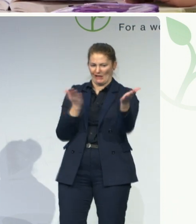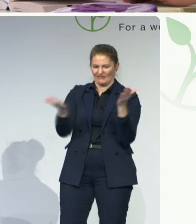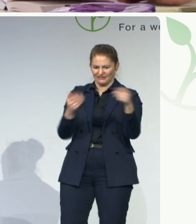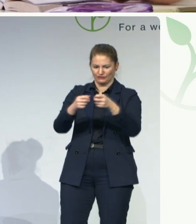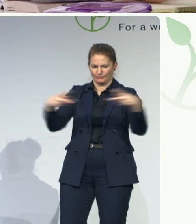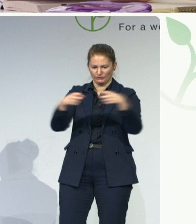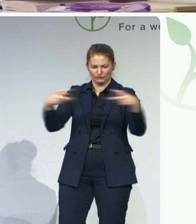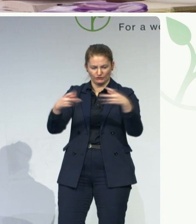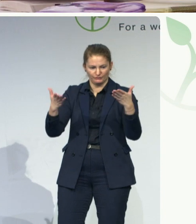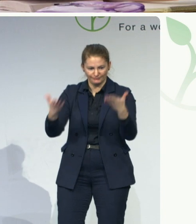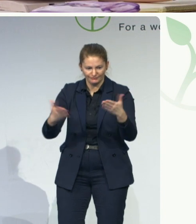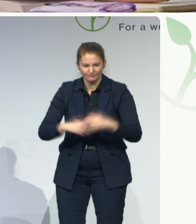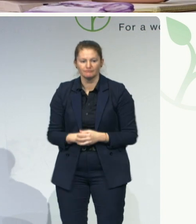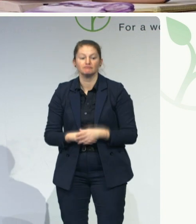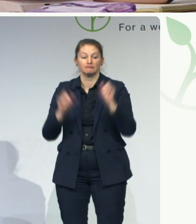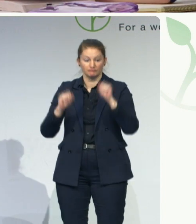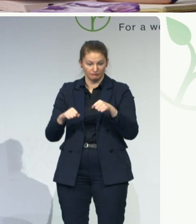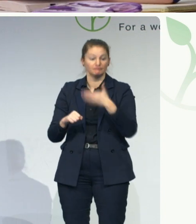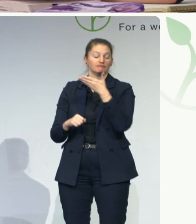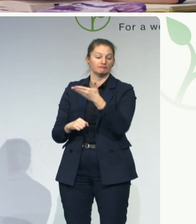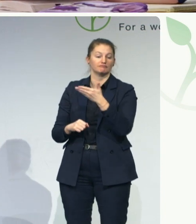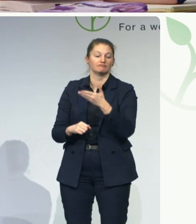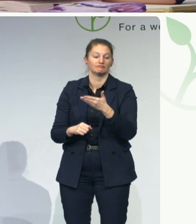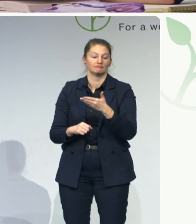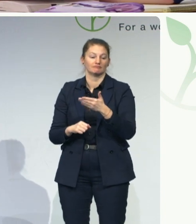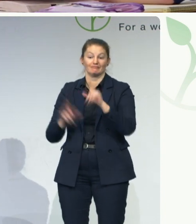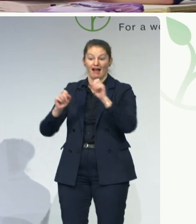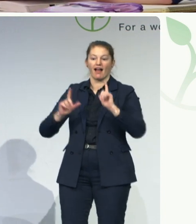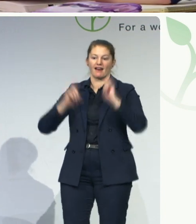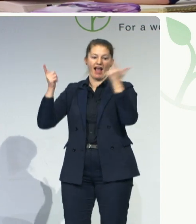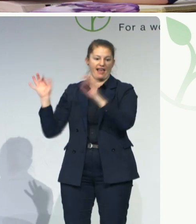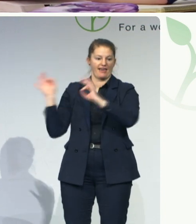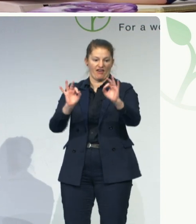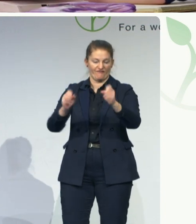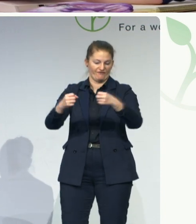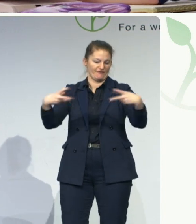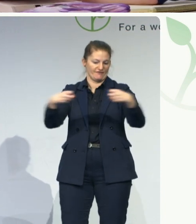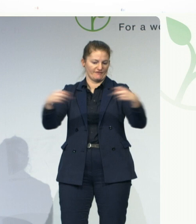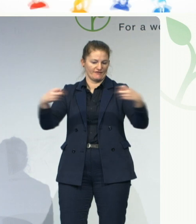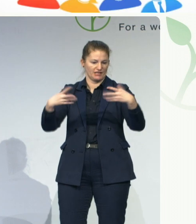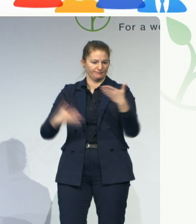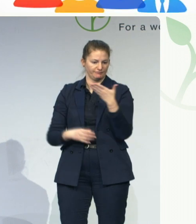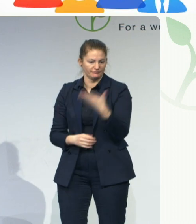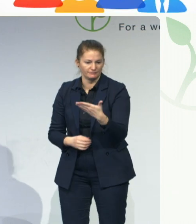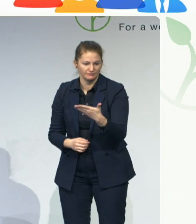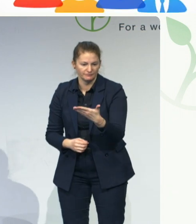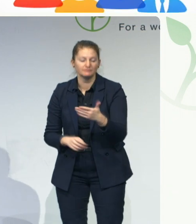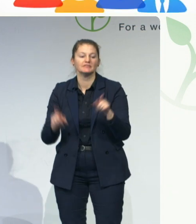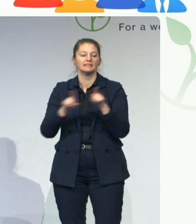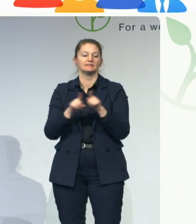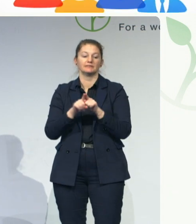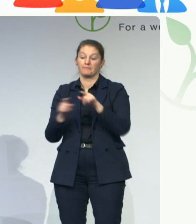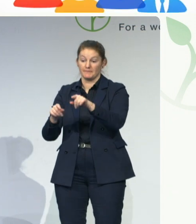that captions speech to text in real time. It also offers simultaneous translation into